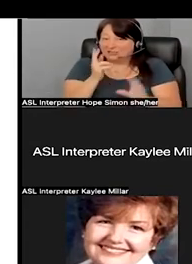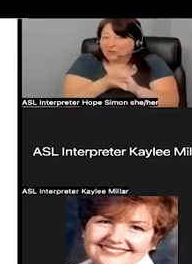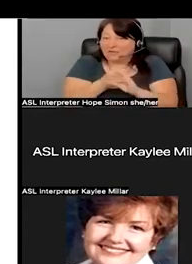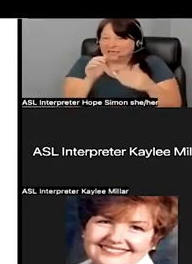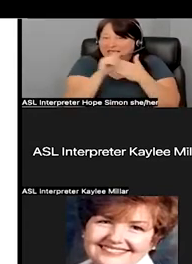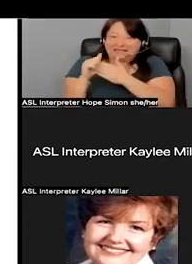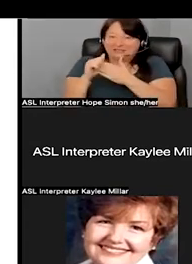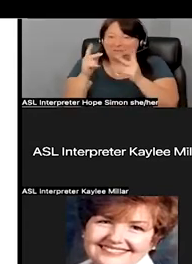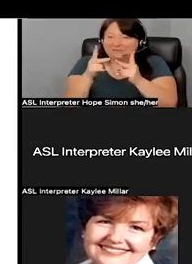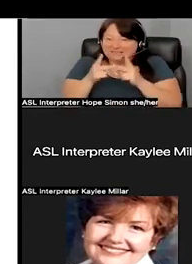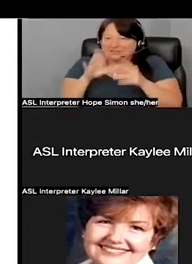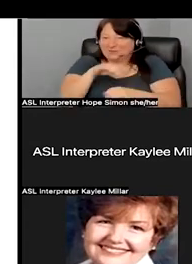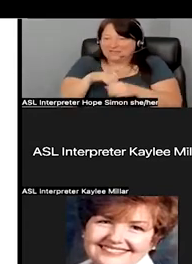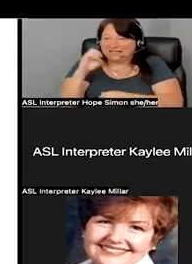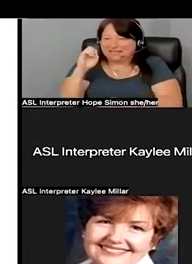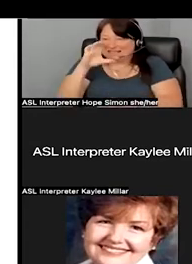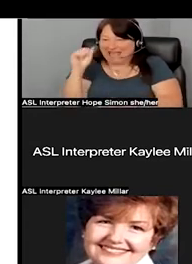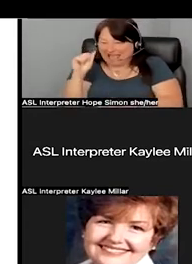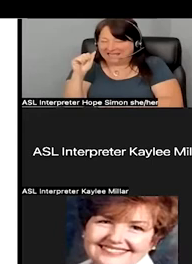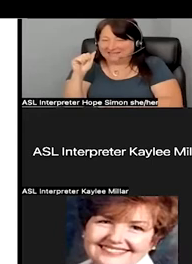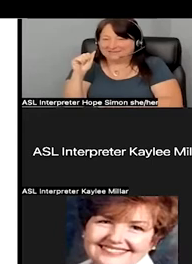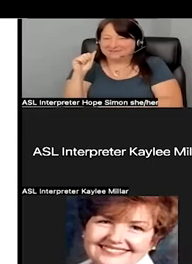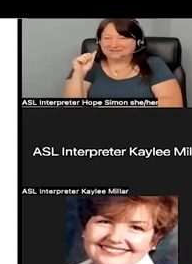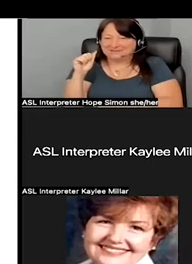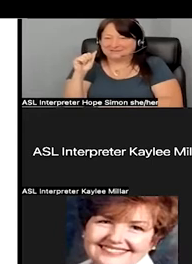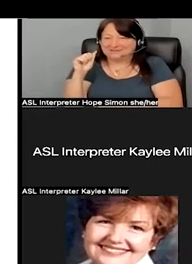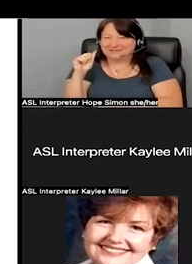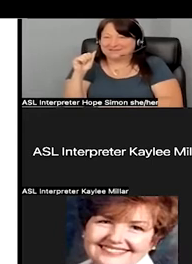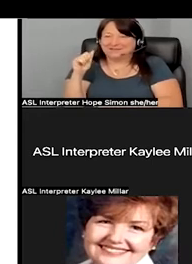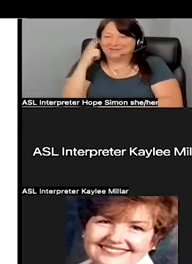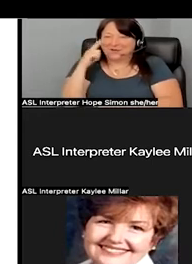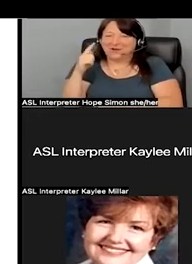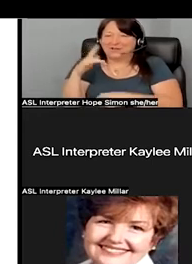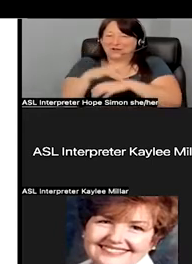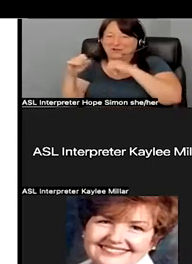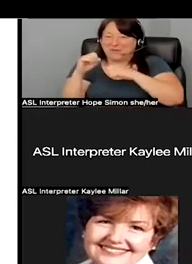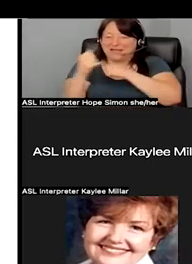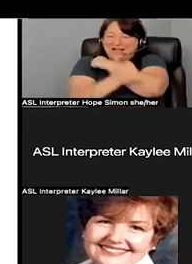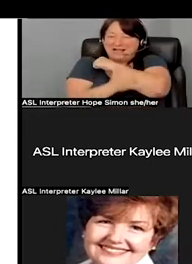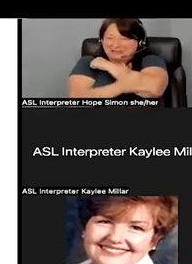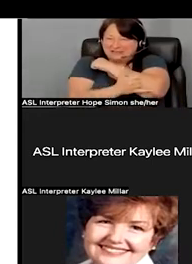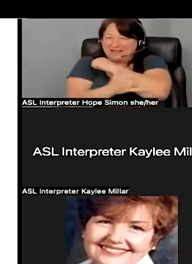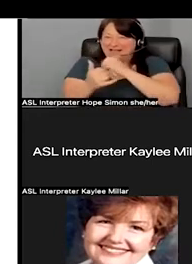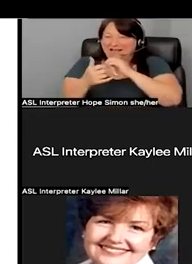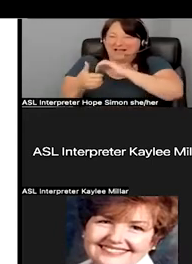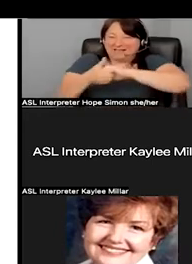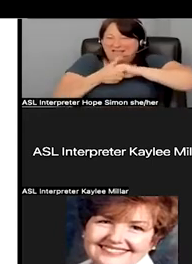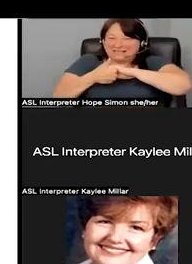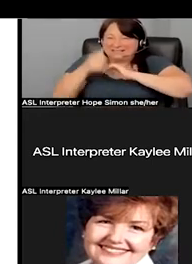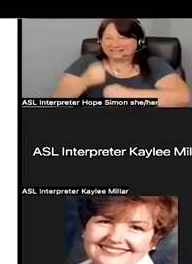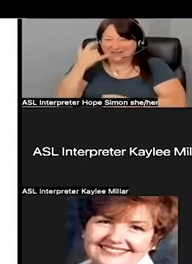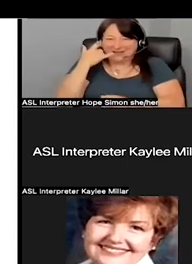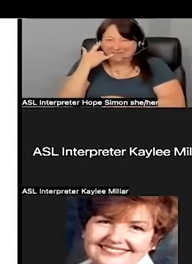positions within ECA, whether within Earthquake Country Alliance, Southern California, or on